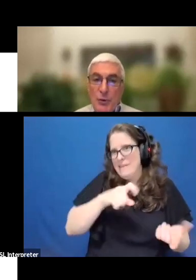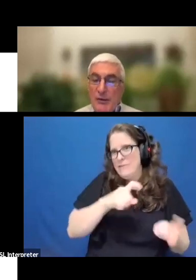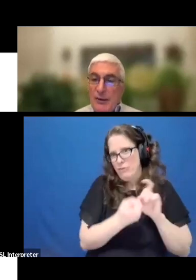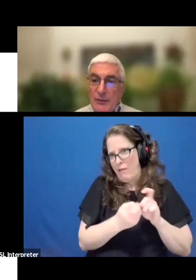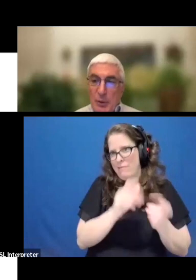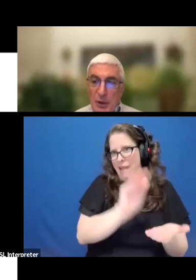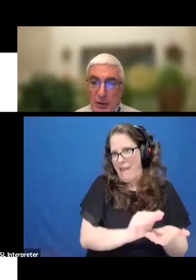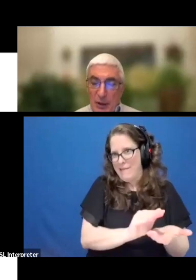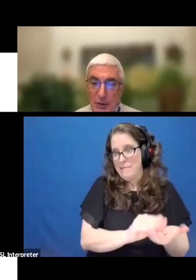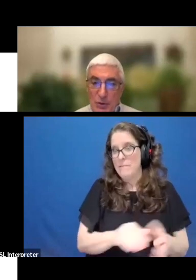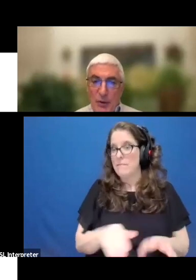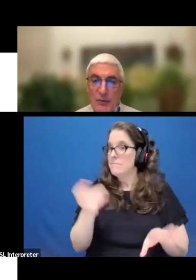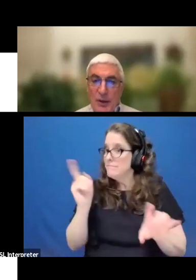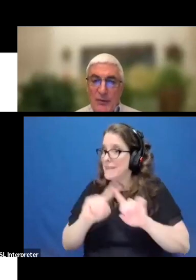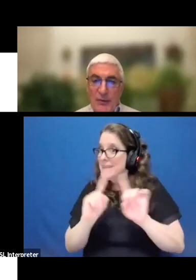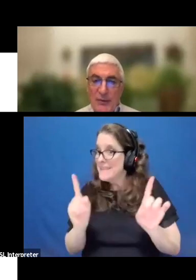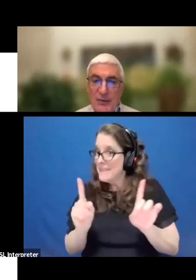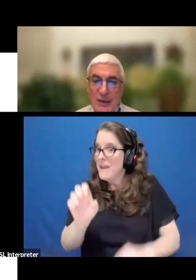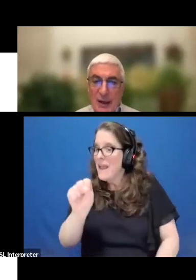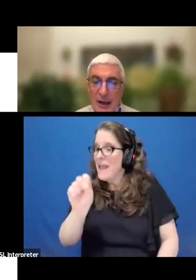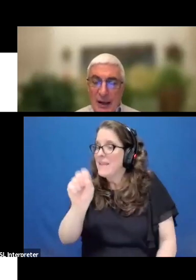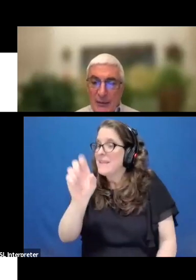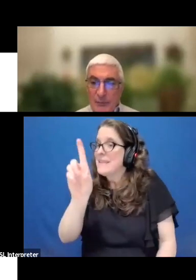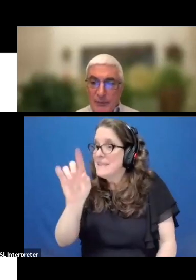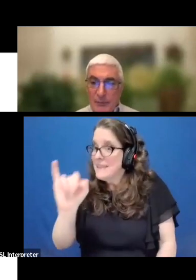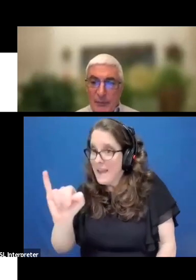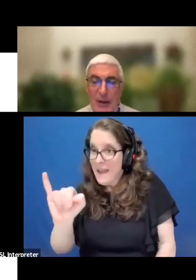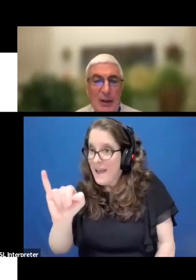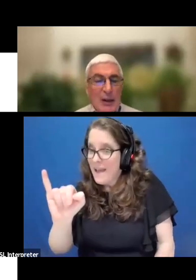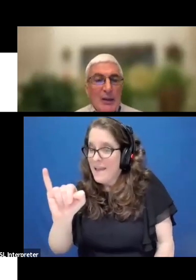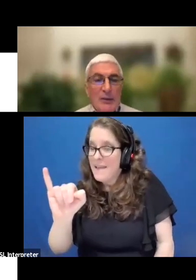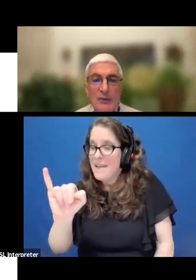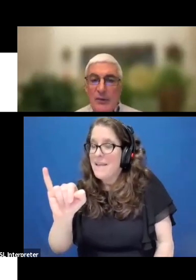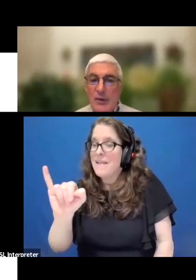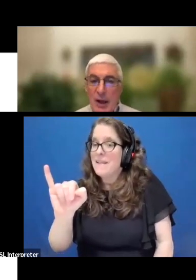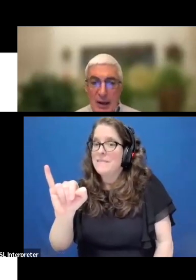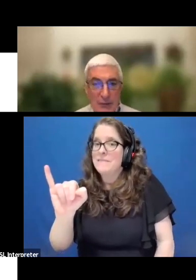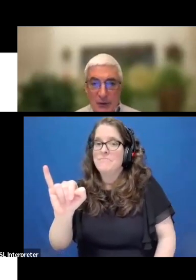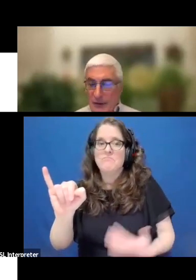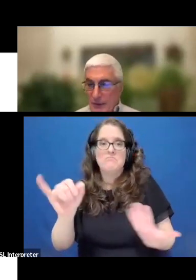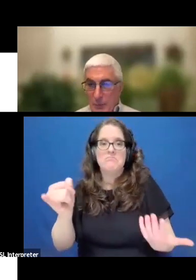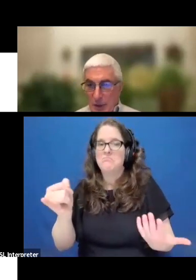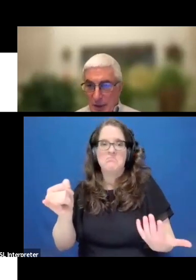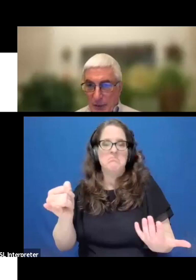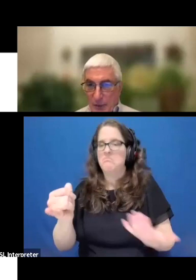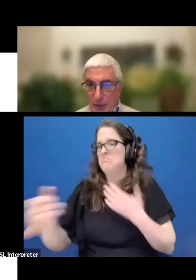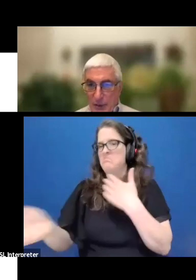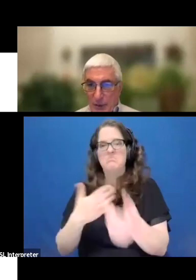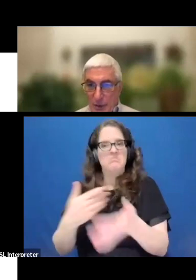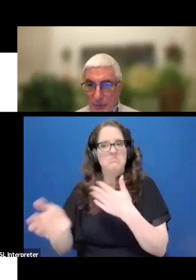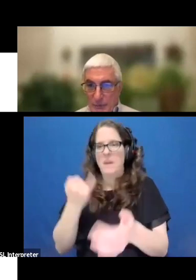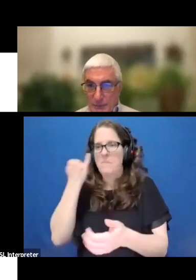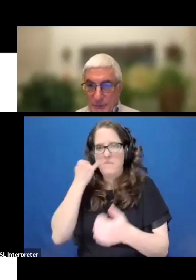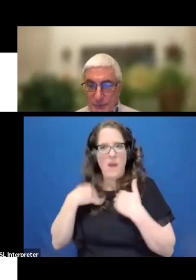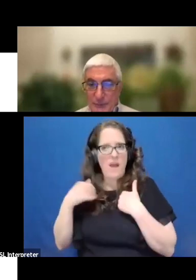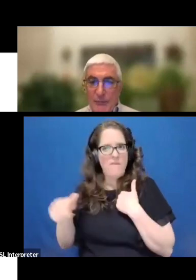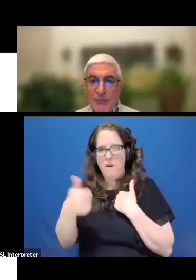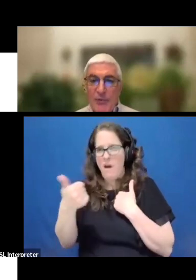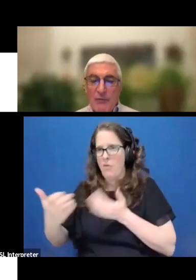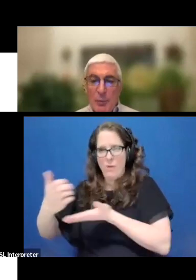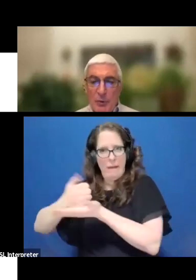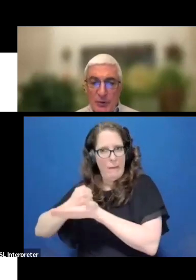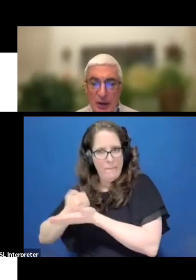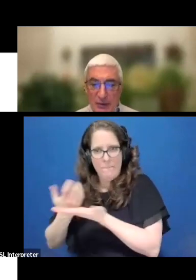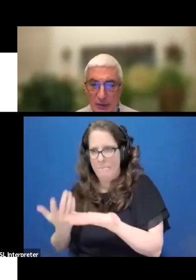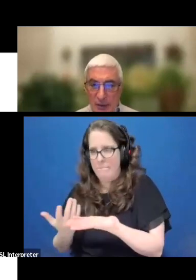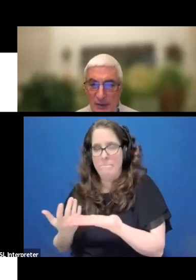Social Security Disability Insurance, SSDI, is not affected by other income.